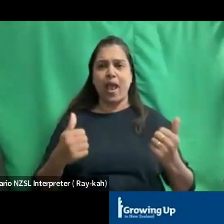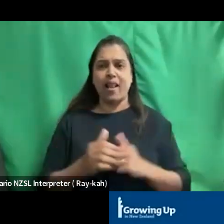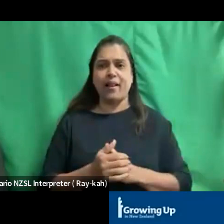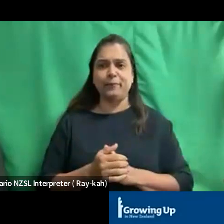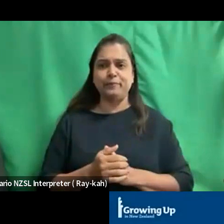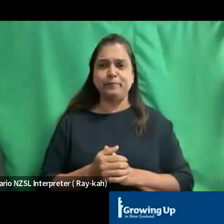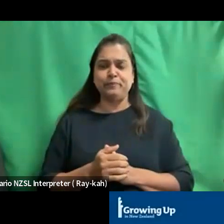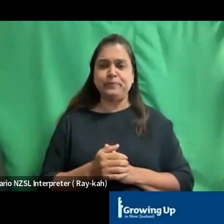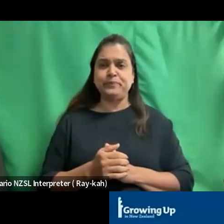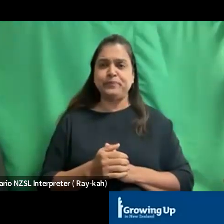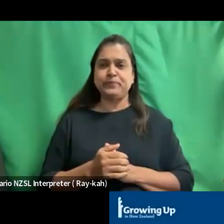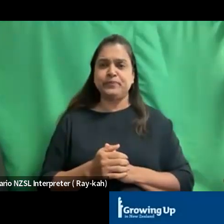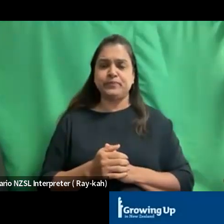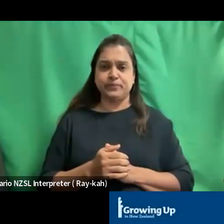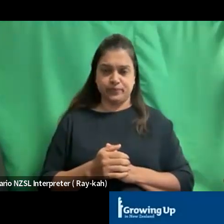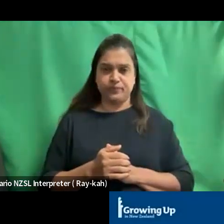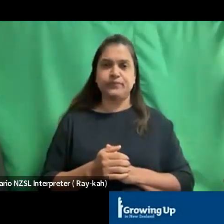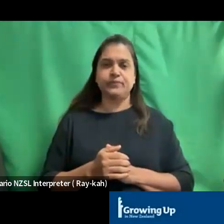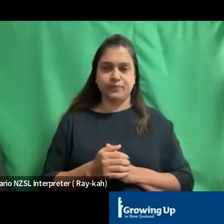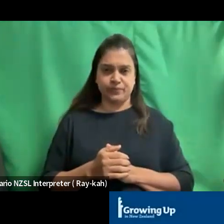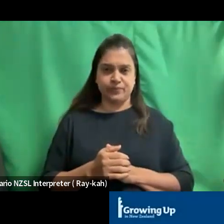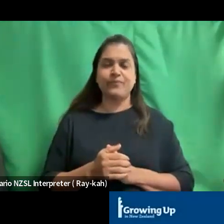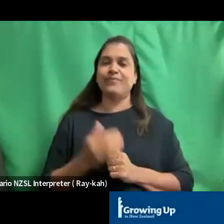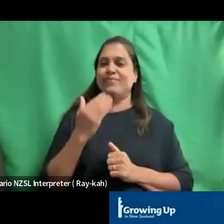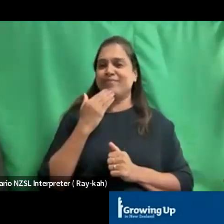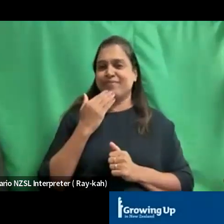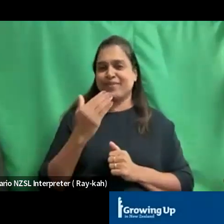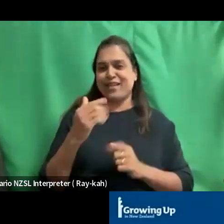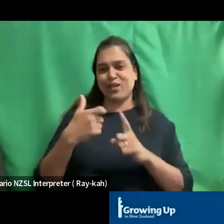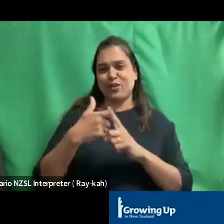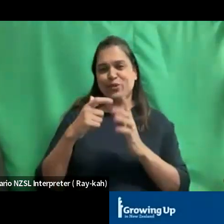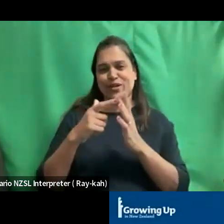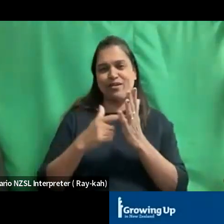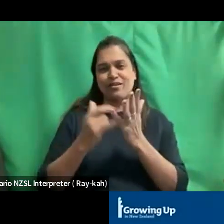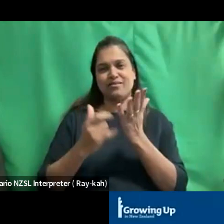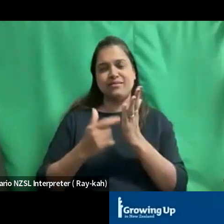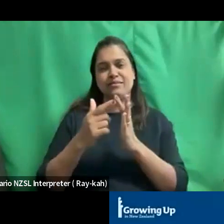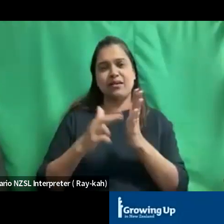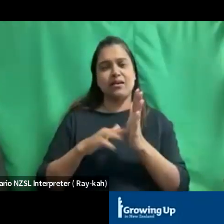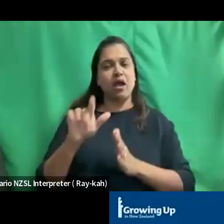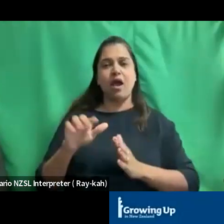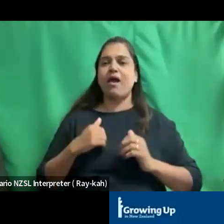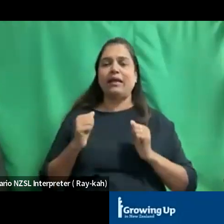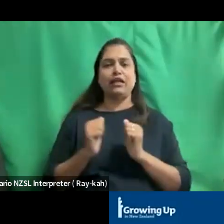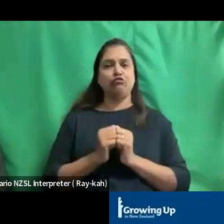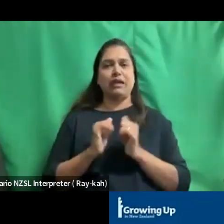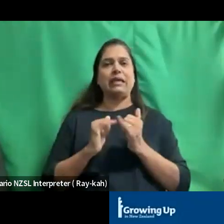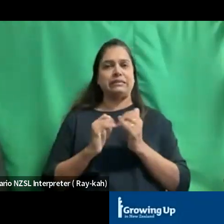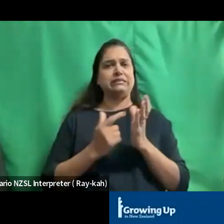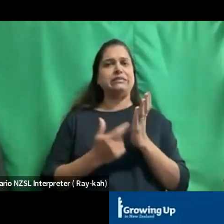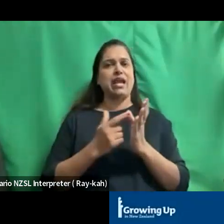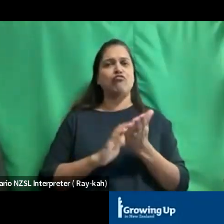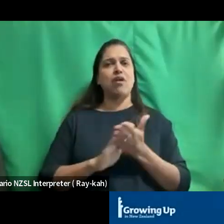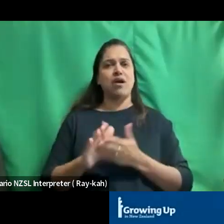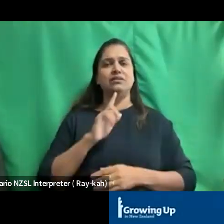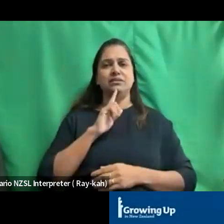Elder Kirsten, thank you for that. And I agree. when I look at these data, actually